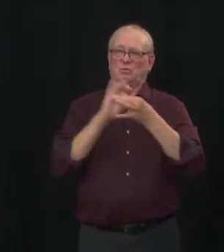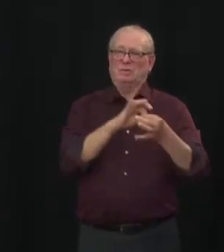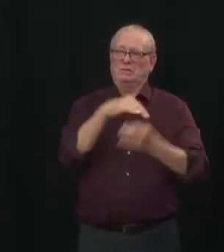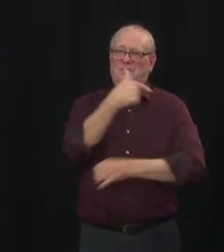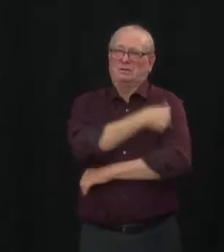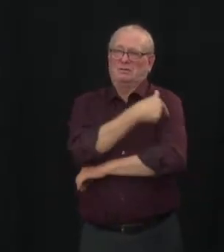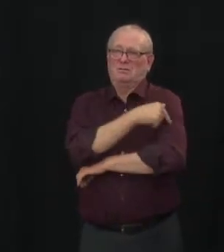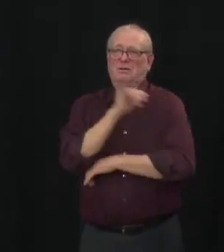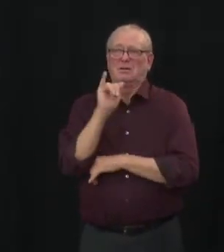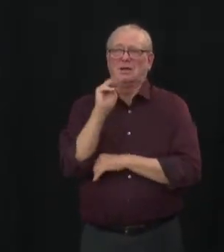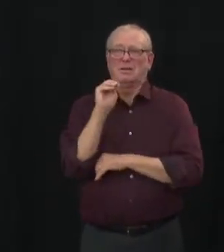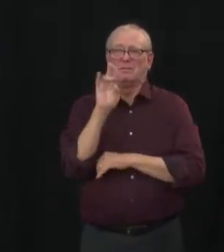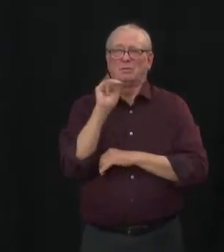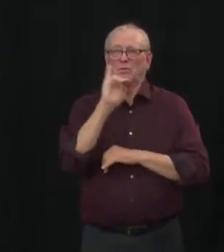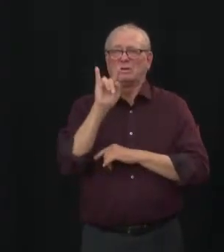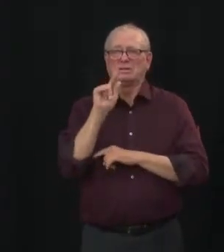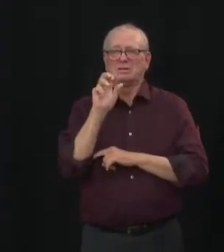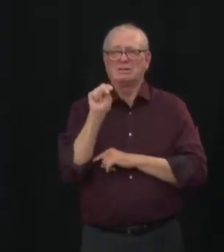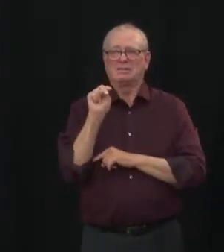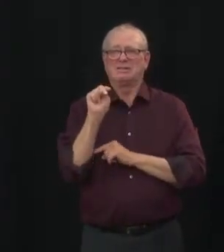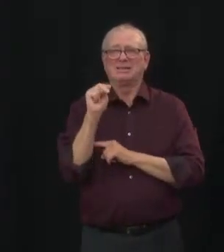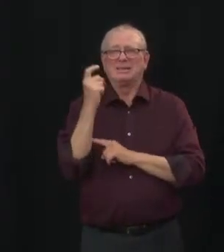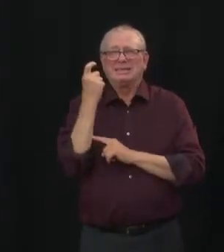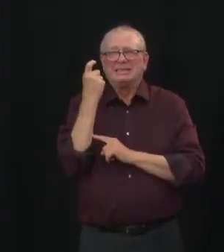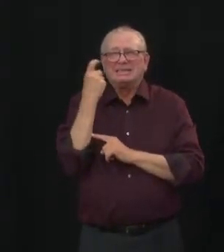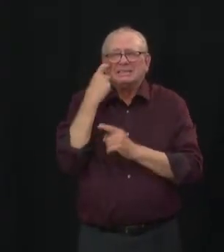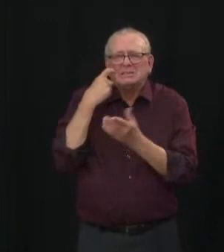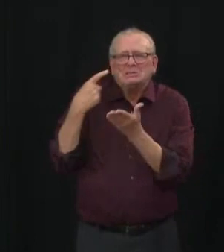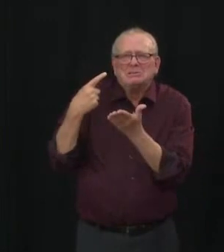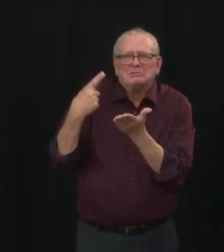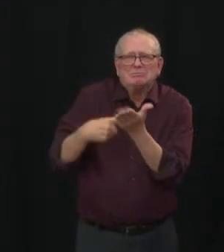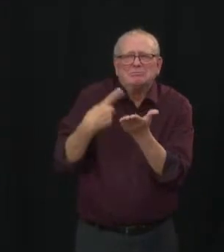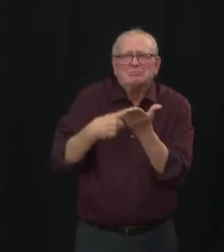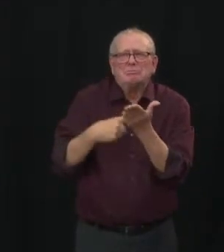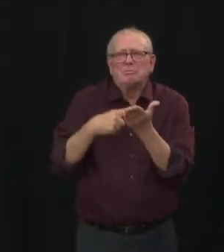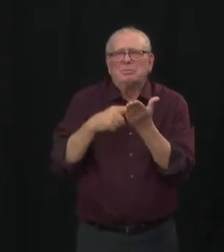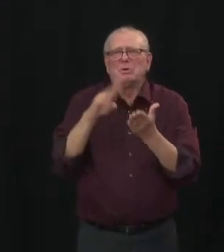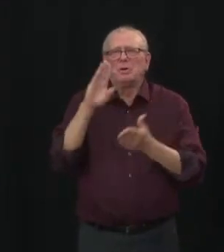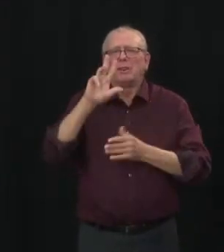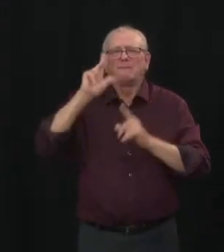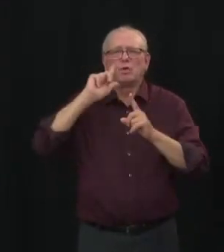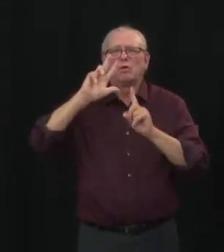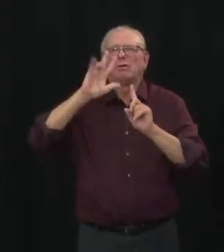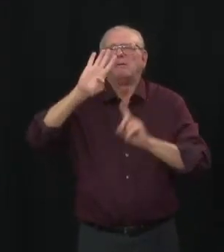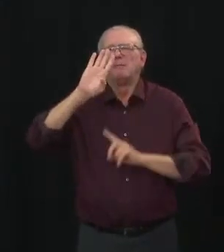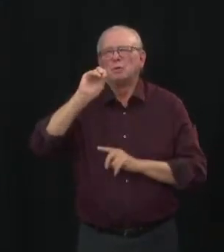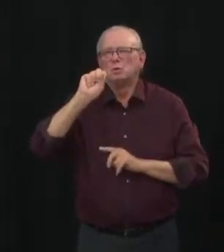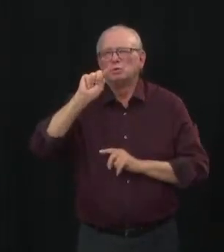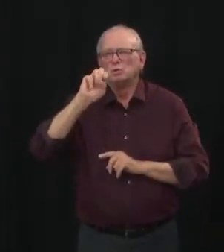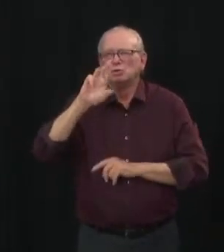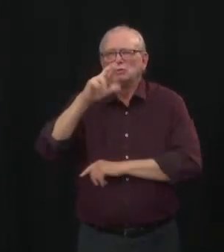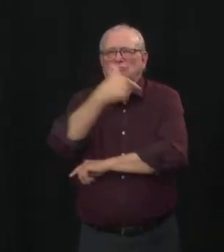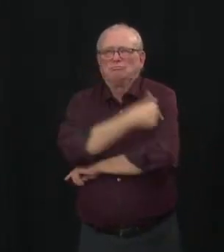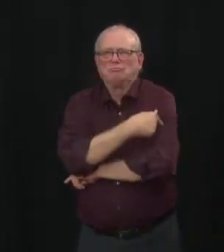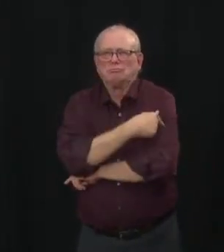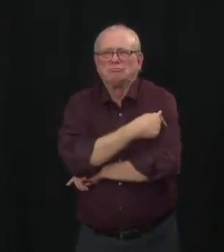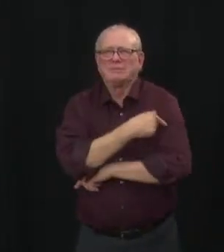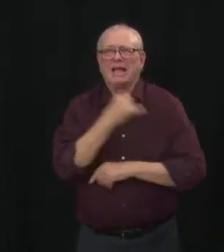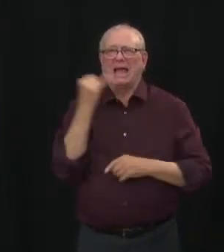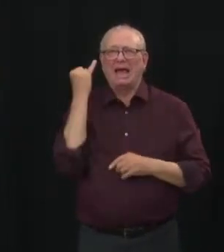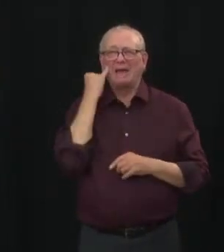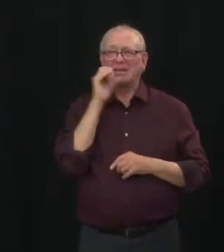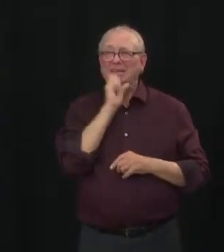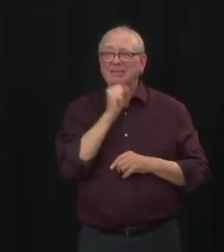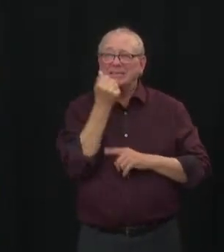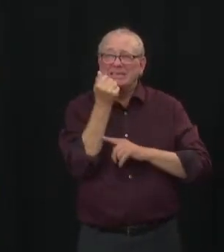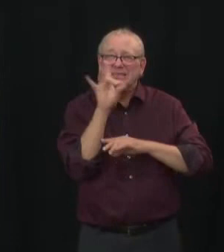booster doses, highlighting that anyone 18 years of age or over who has not yet received their first booster, which for most